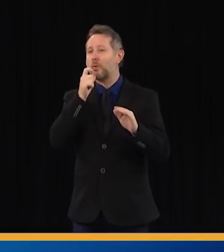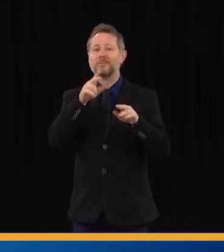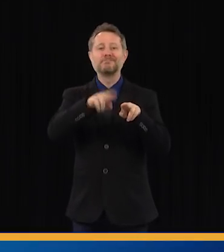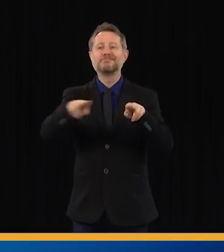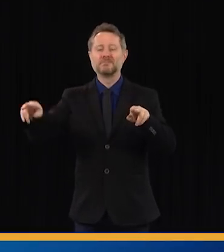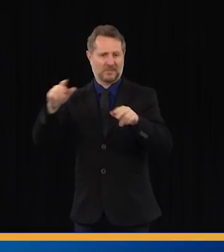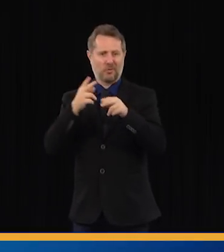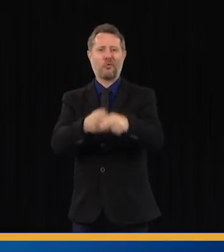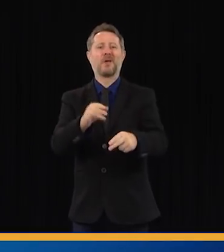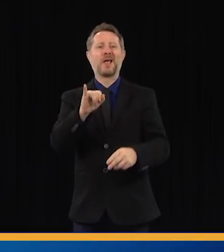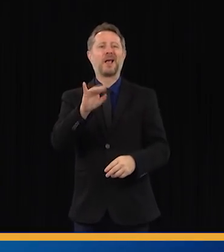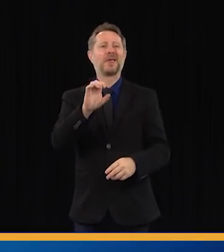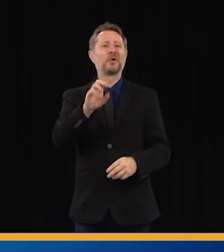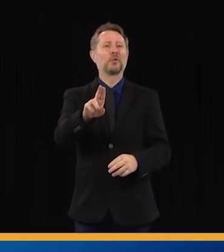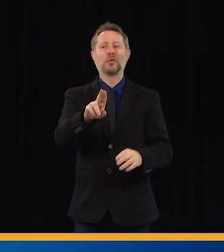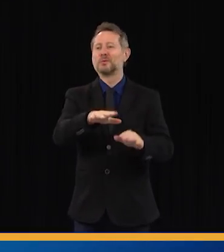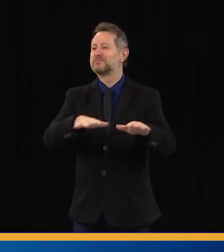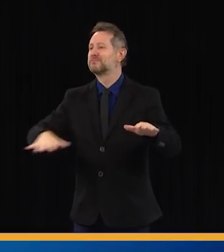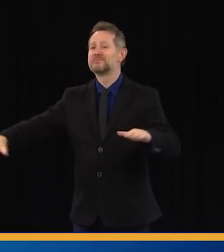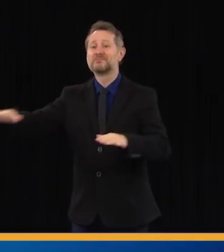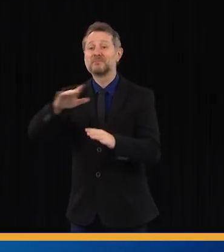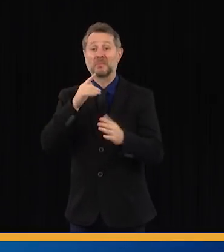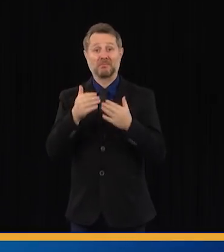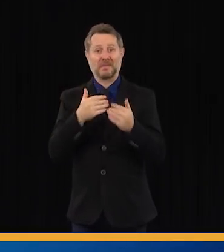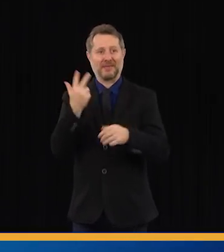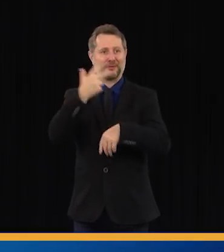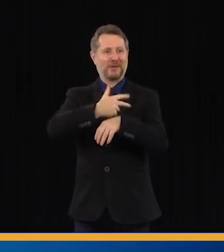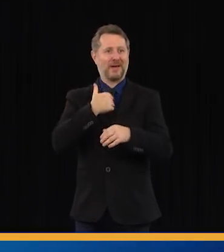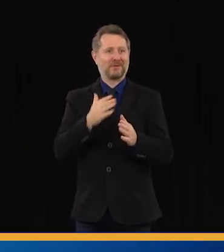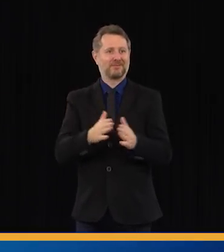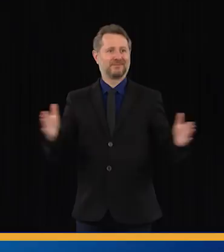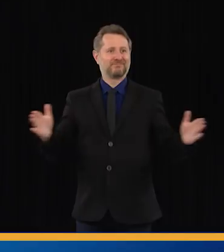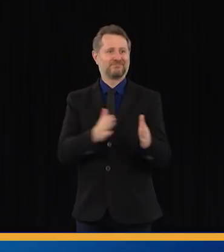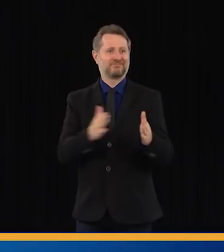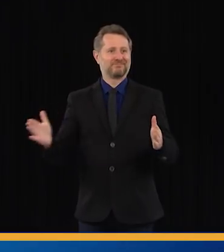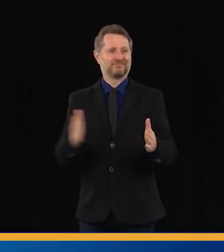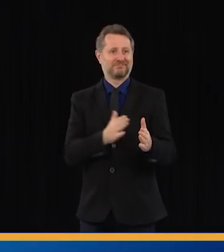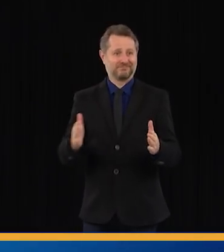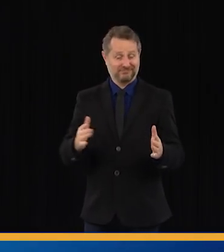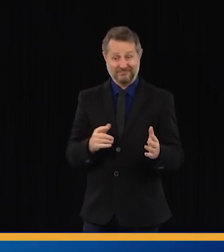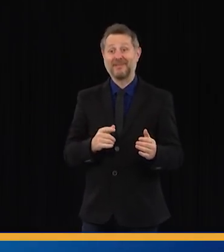ICU bed. Net change in ICU admissions is also down.